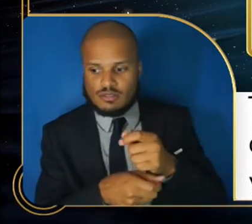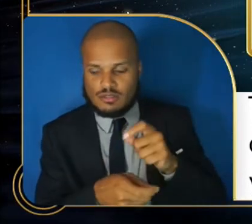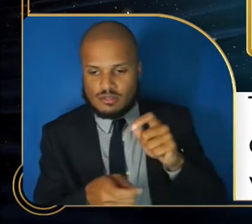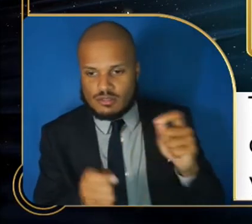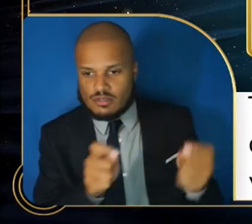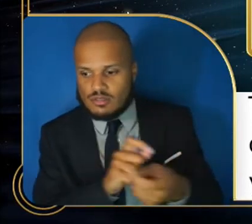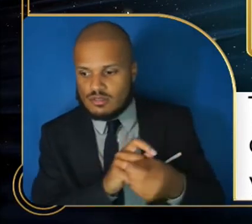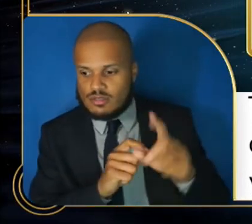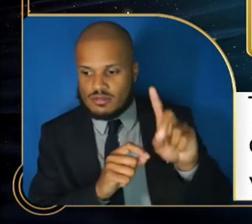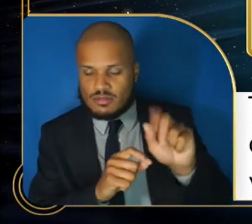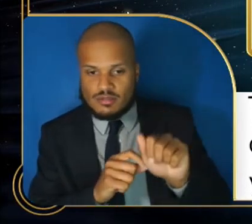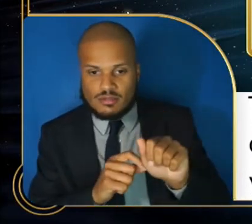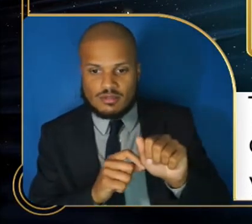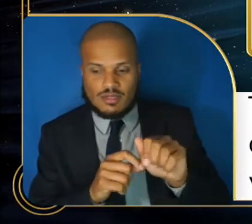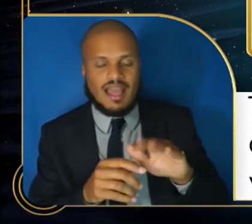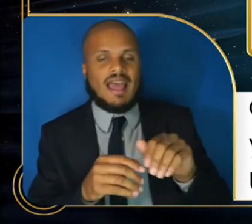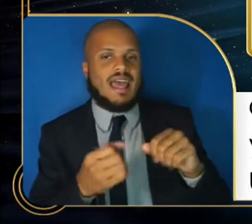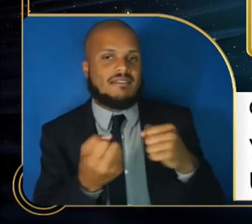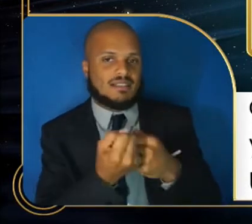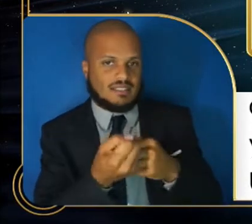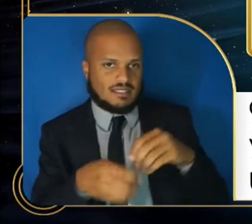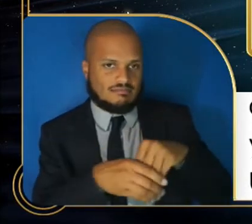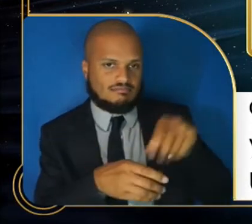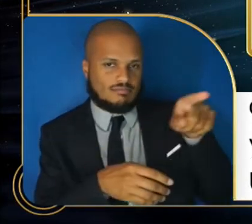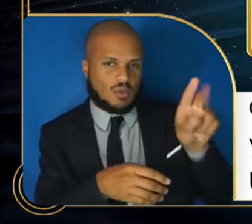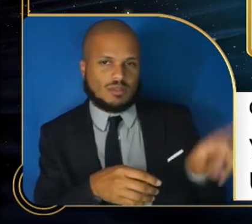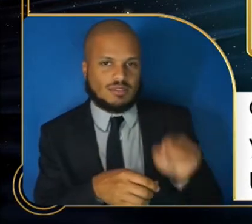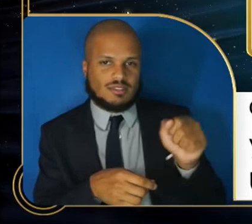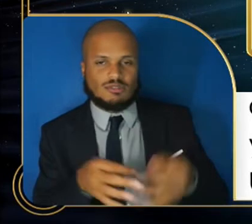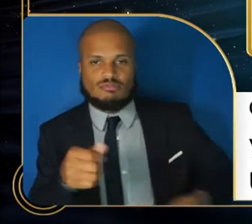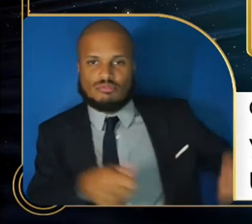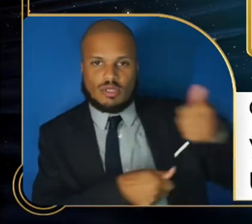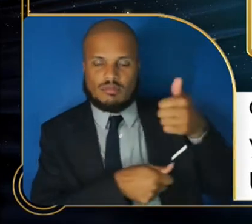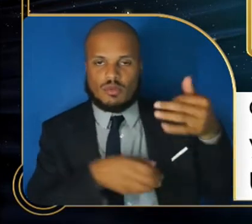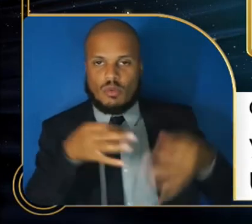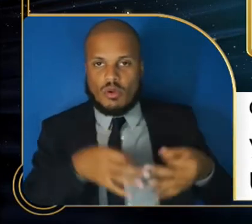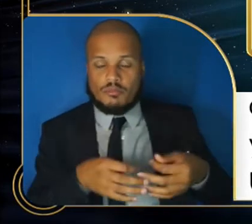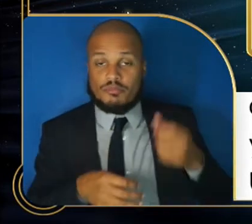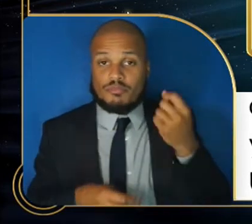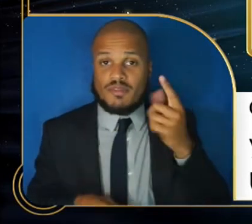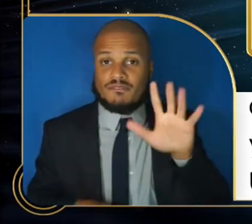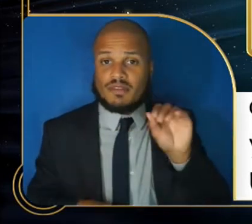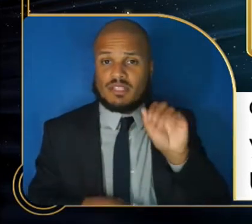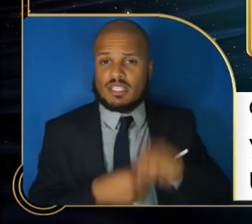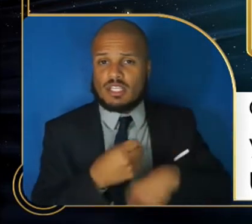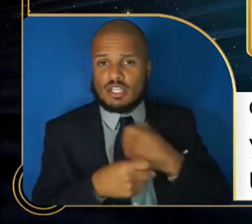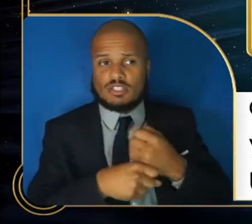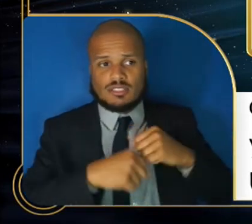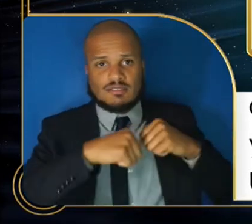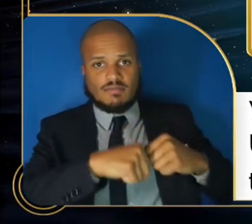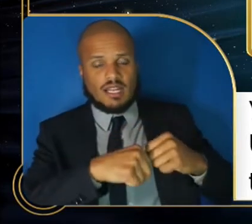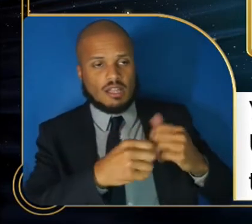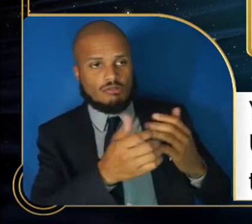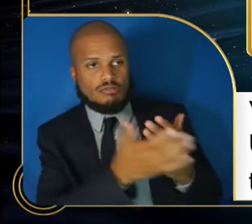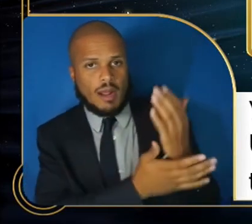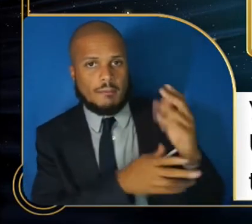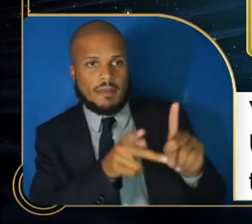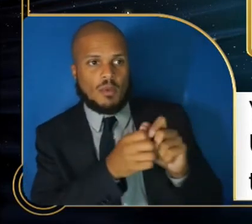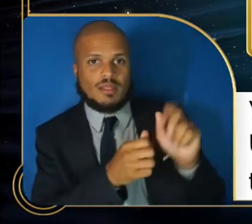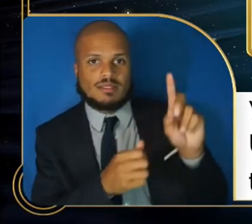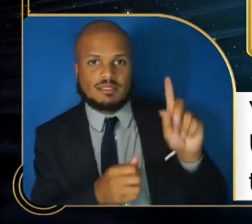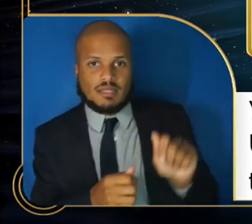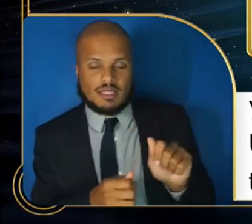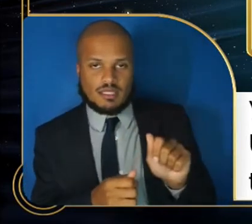the U.S. Supreme Court. And 50 years of defending the right of people with disabilities to